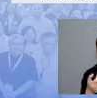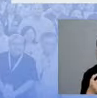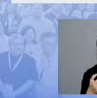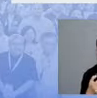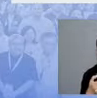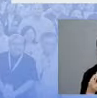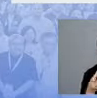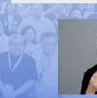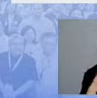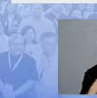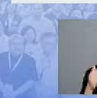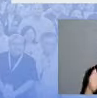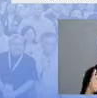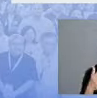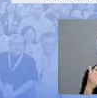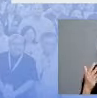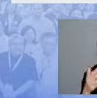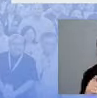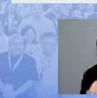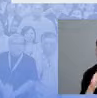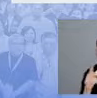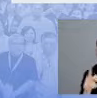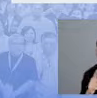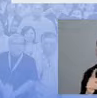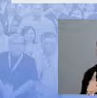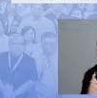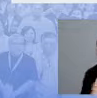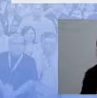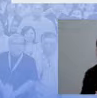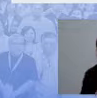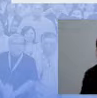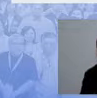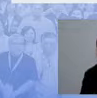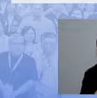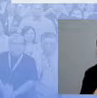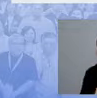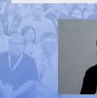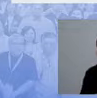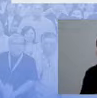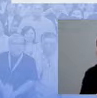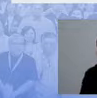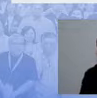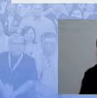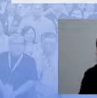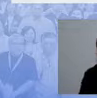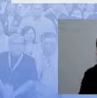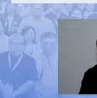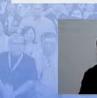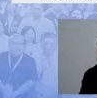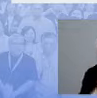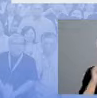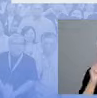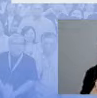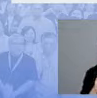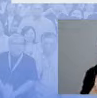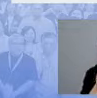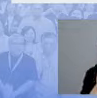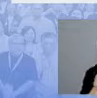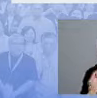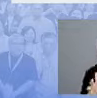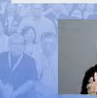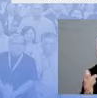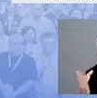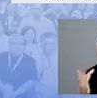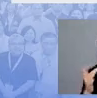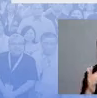solution projects and so on. These are the people that actually involved. Some of them are actually NGO people, NGO leaders. We have directly